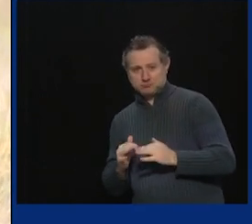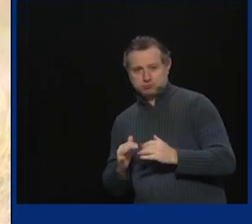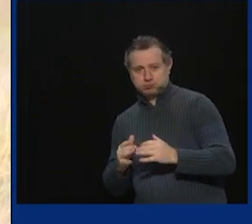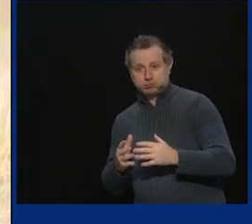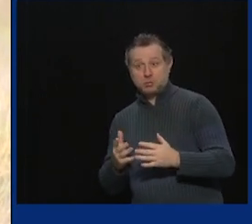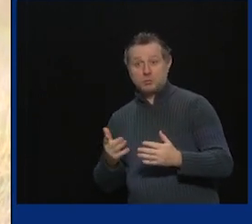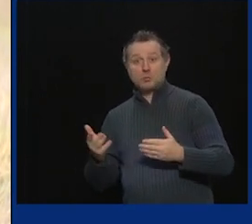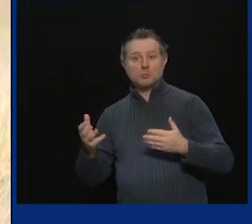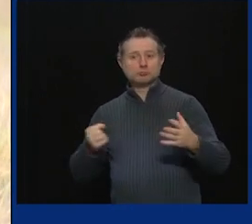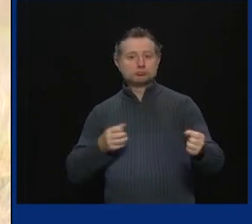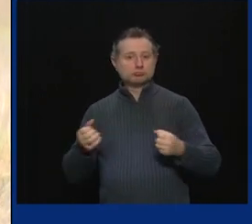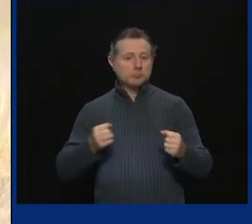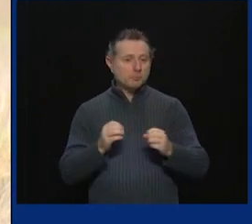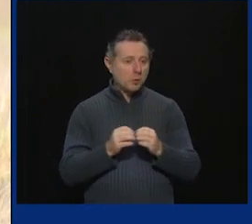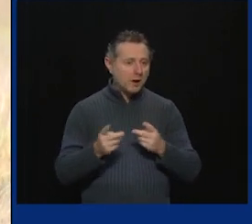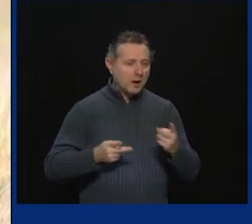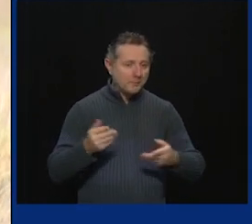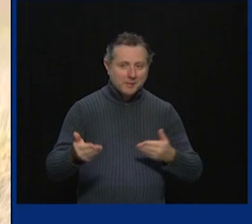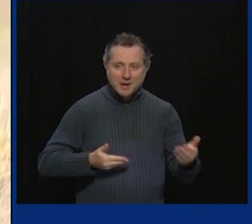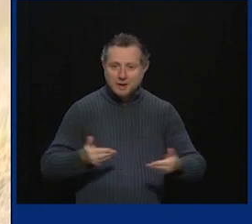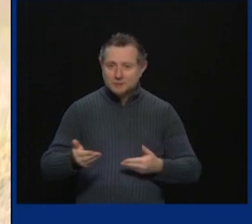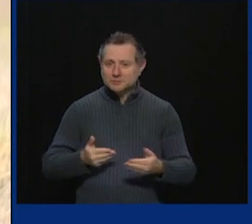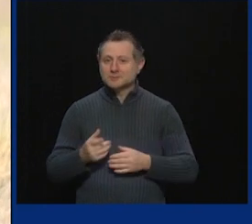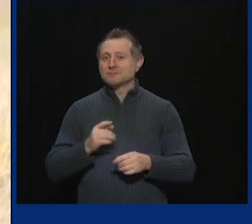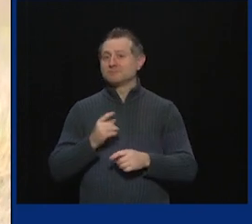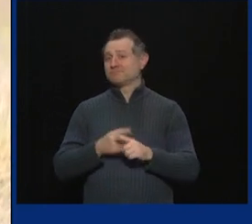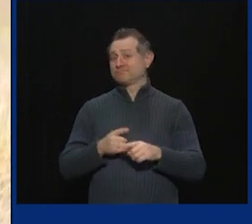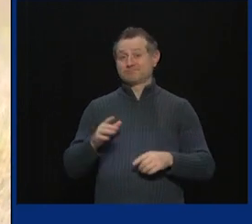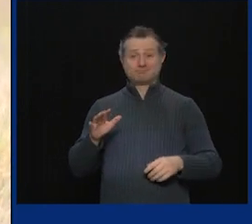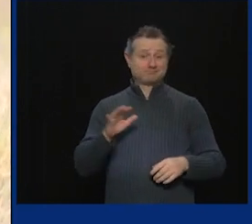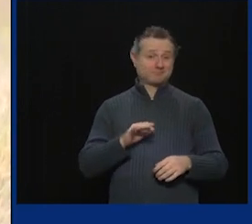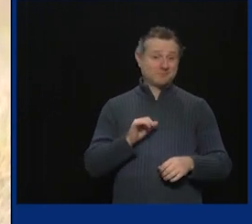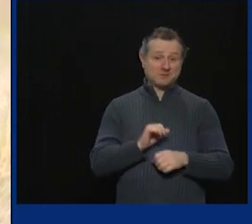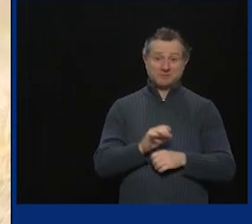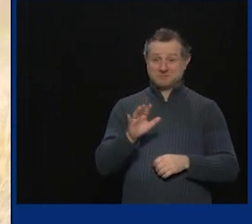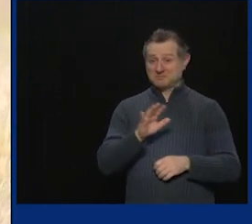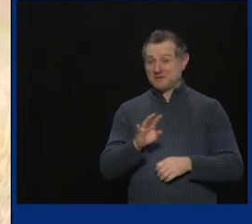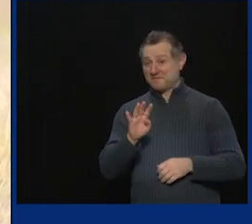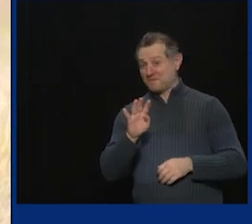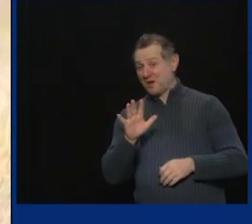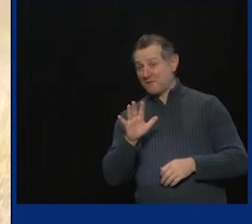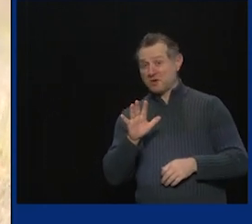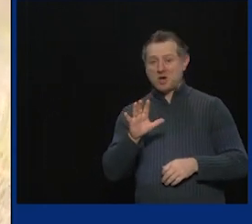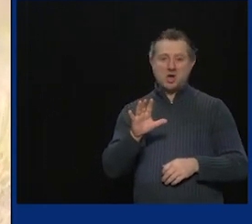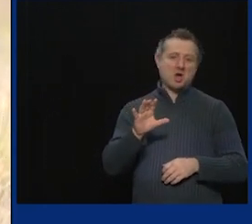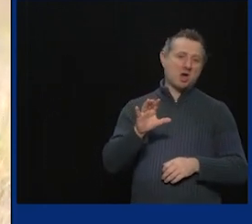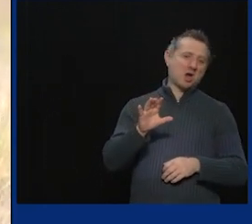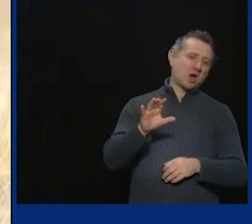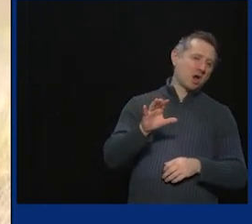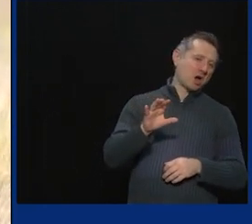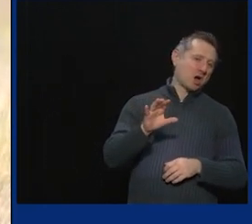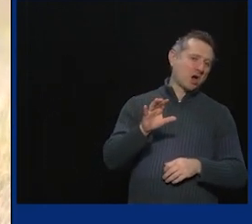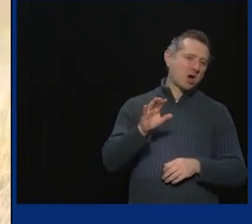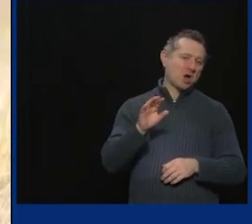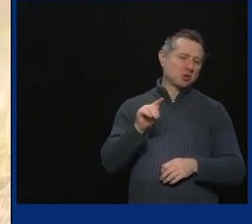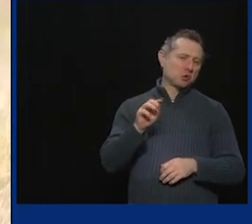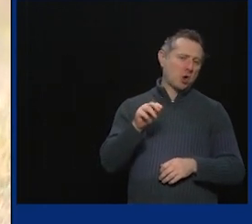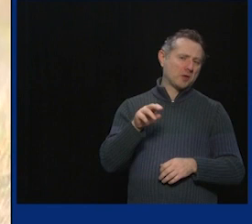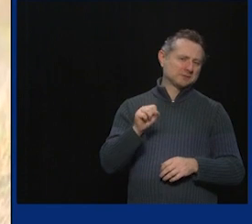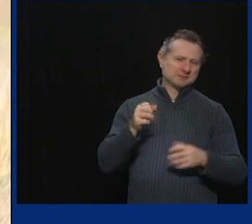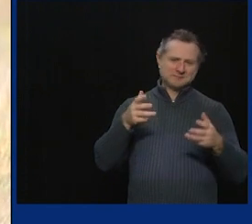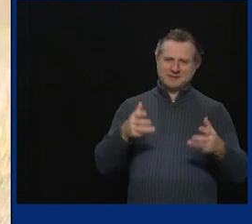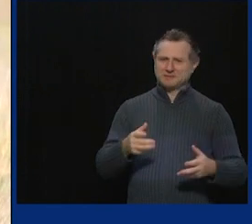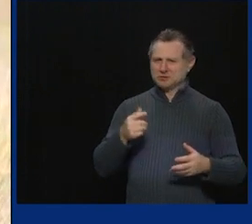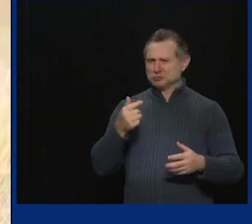green hydrogen daily. I don't even know what that looks like, but it sounds like a lot, doesn't it? I mean, 45 tons of anything sounds like a lot. So